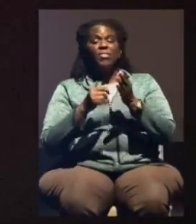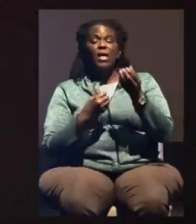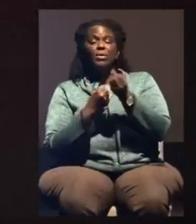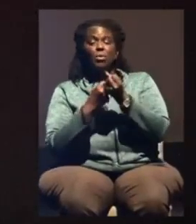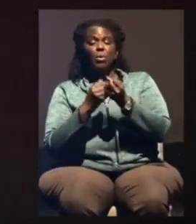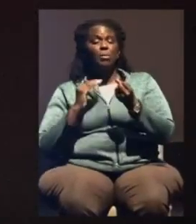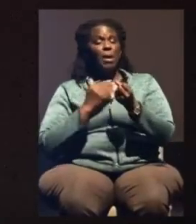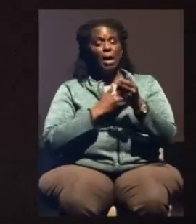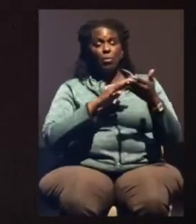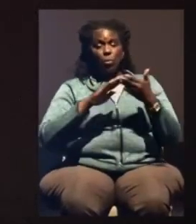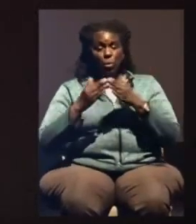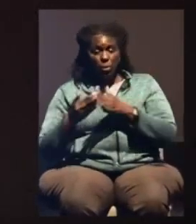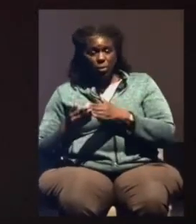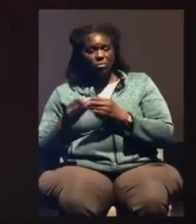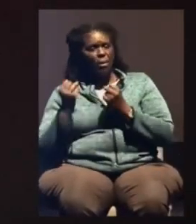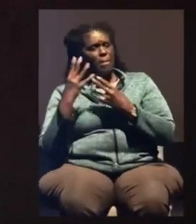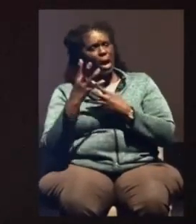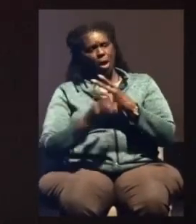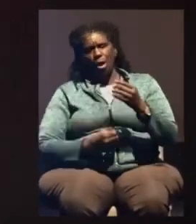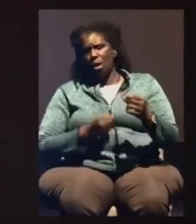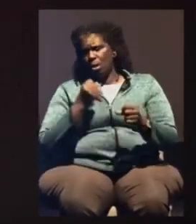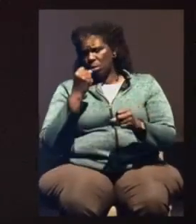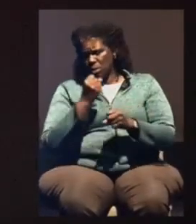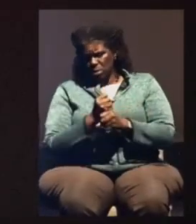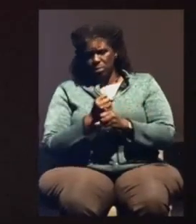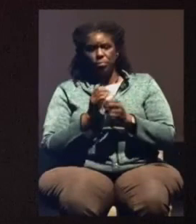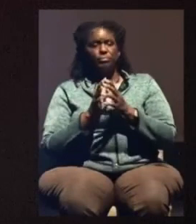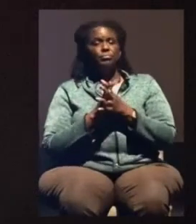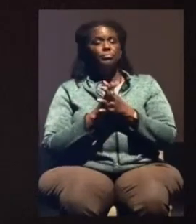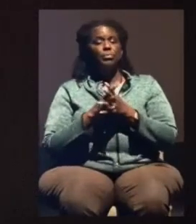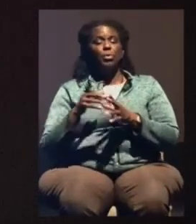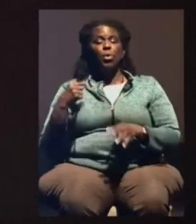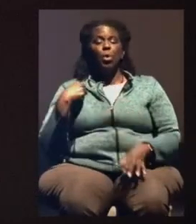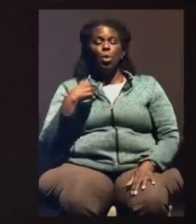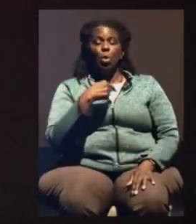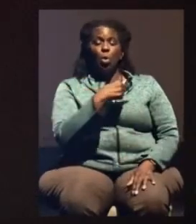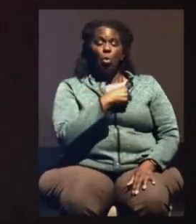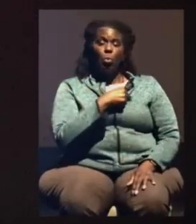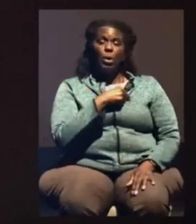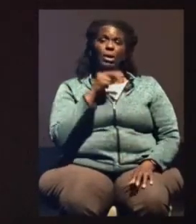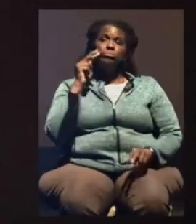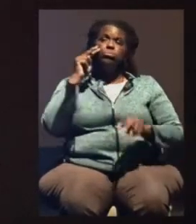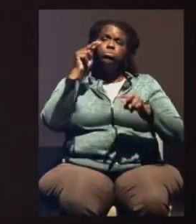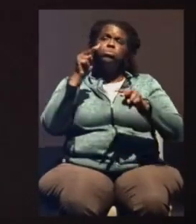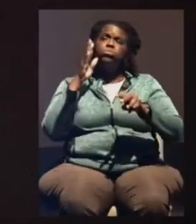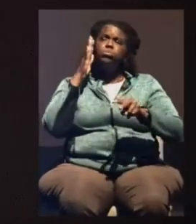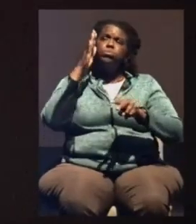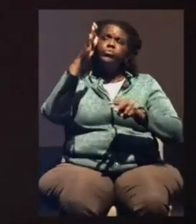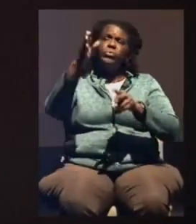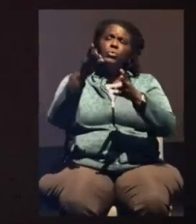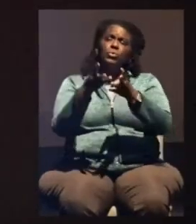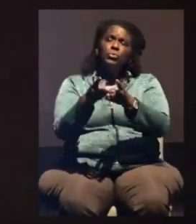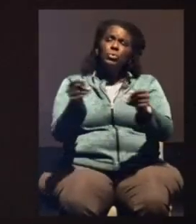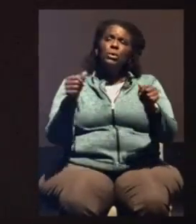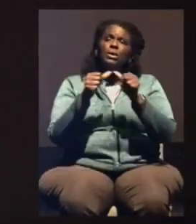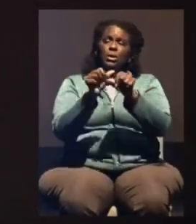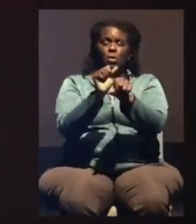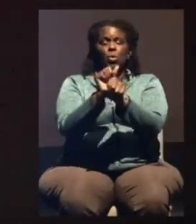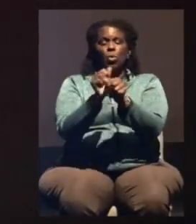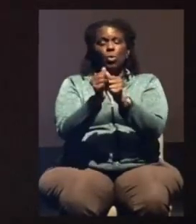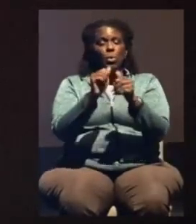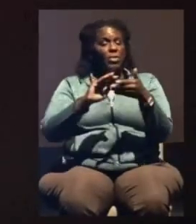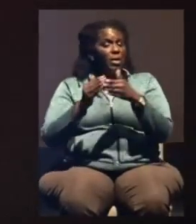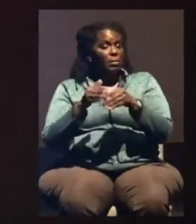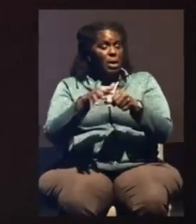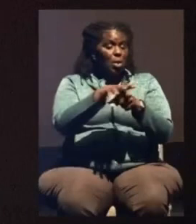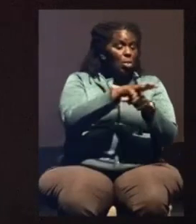our community for years, and we look towards future solutions to continue to work with the community